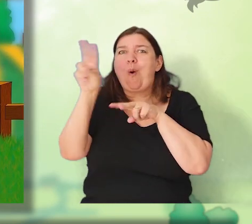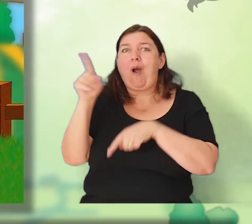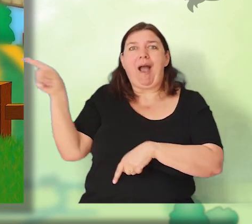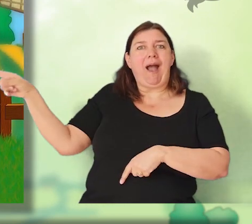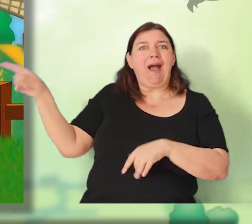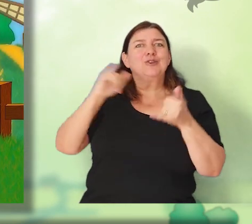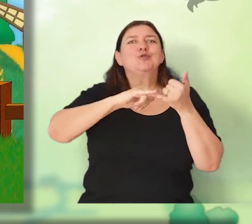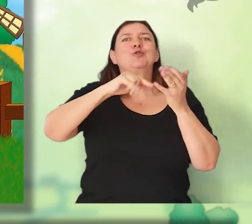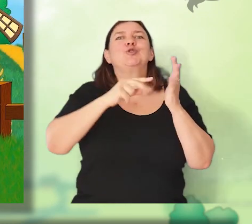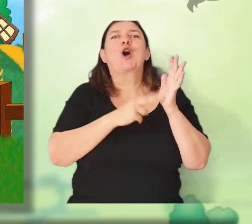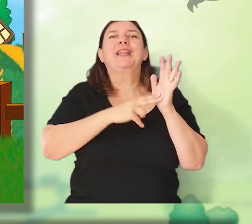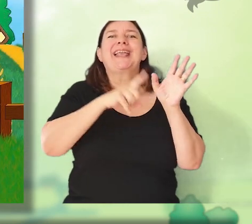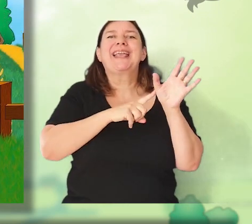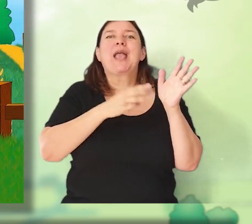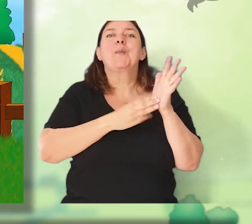Meadow.